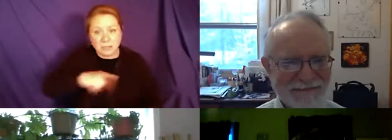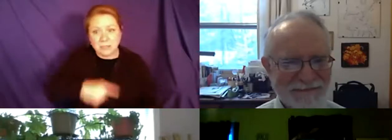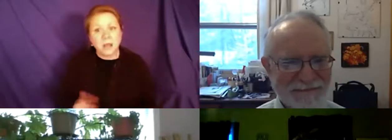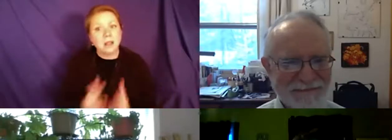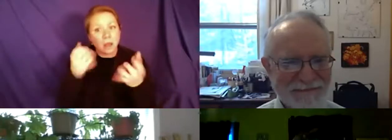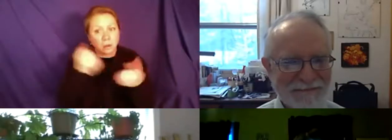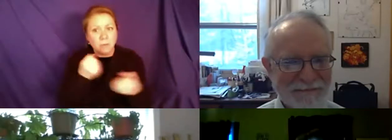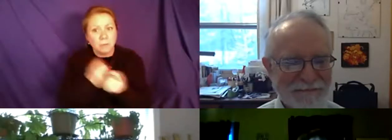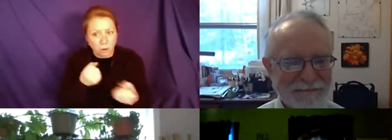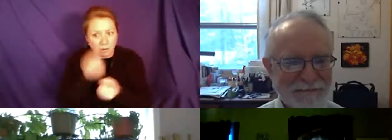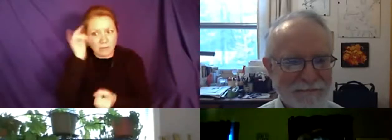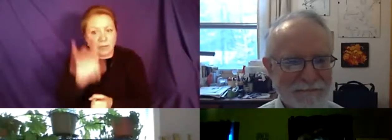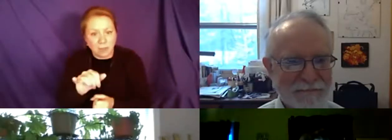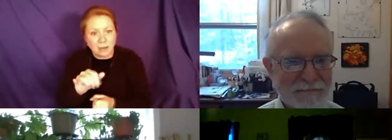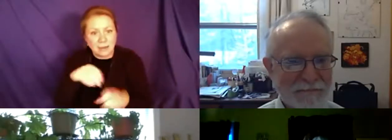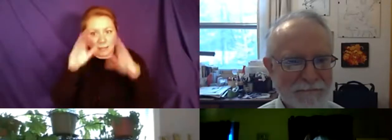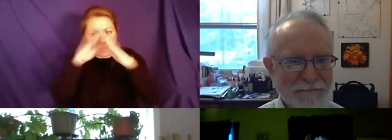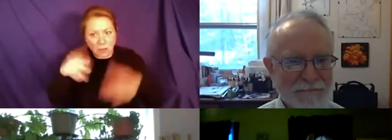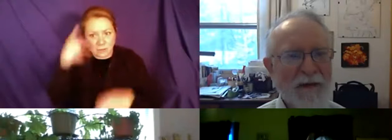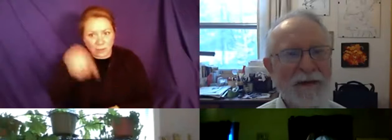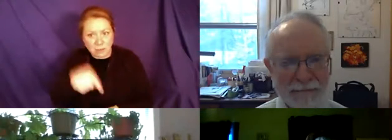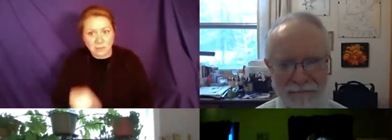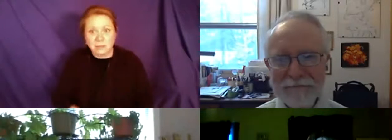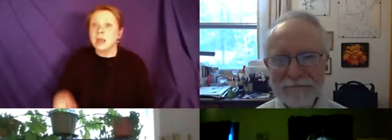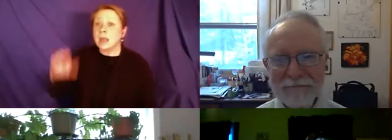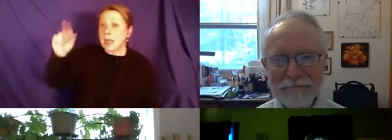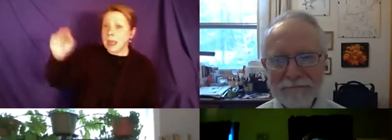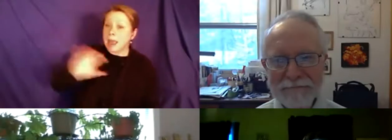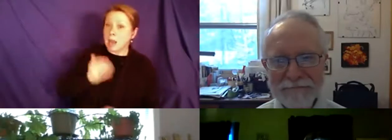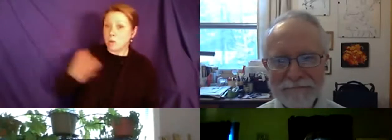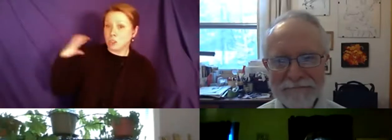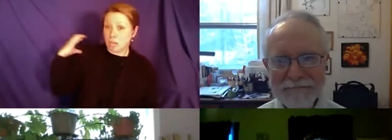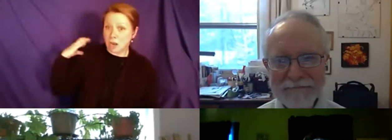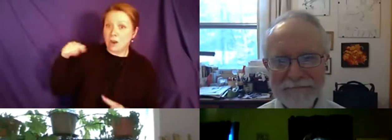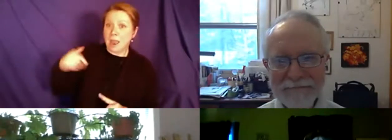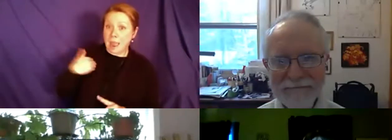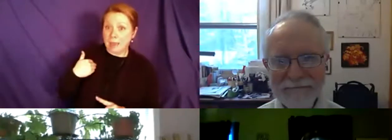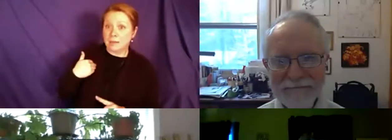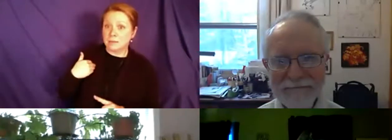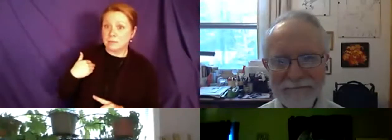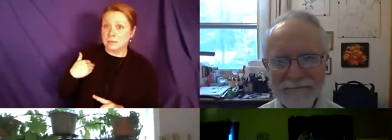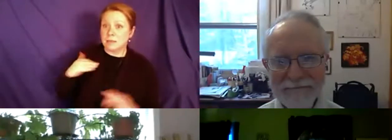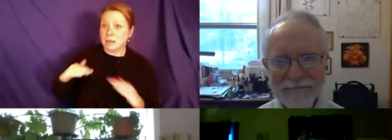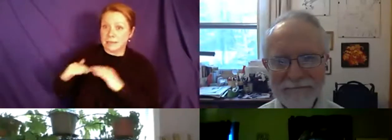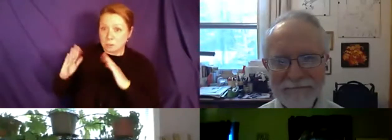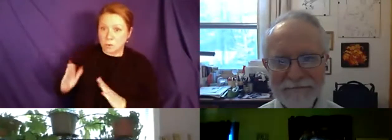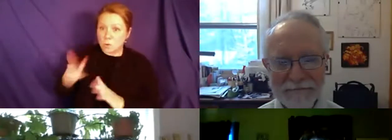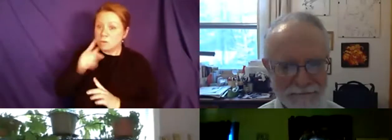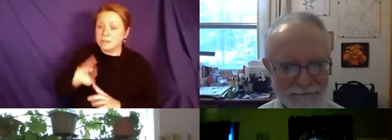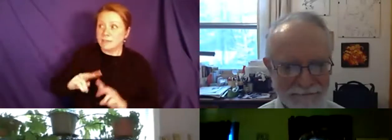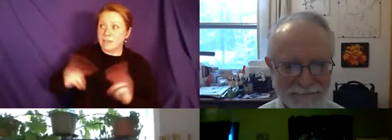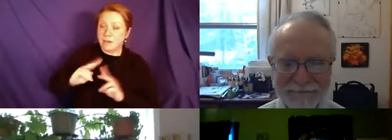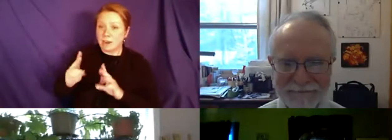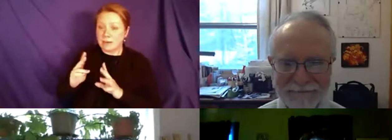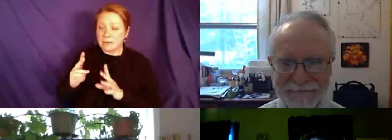lot of support in the House for this. Well, and our chair has a constituent who is very, very articulate